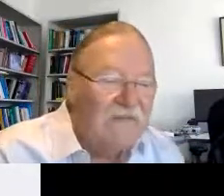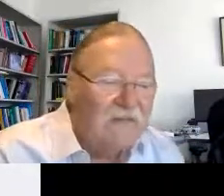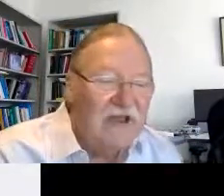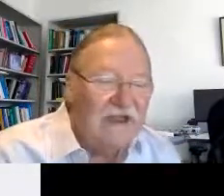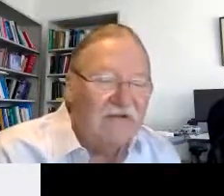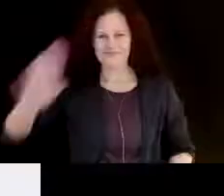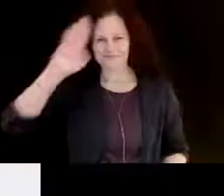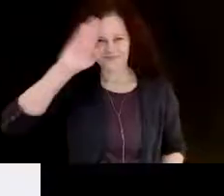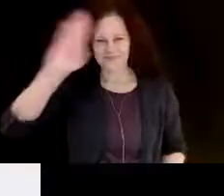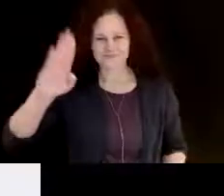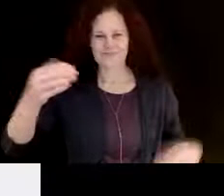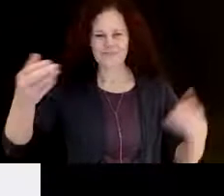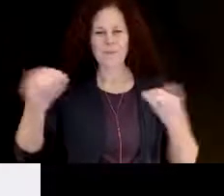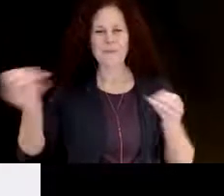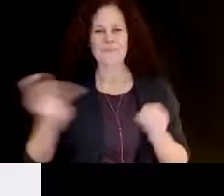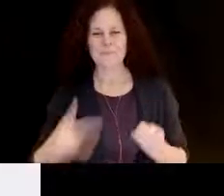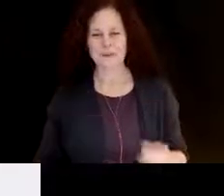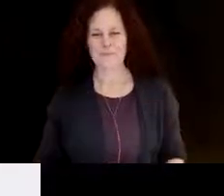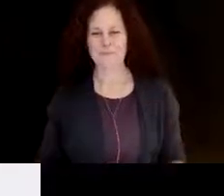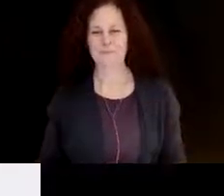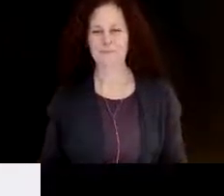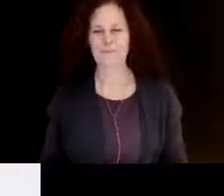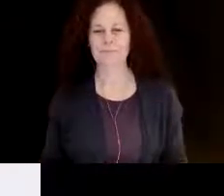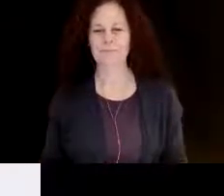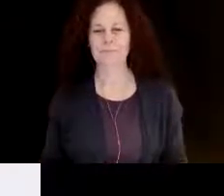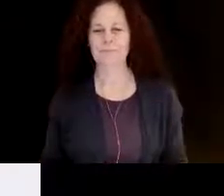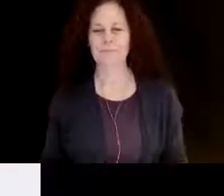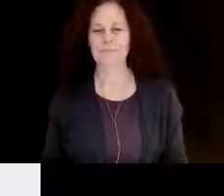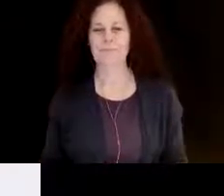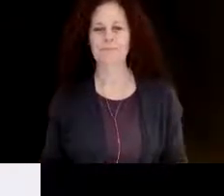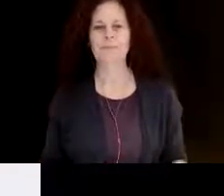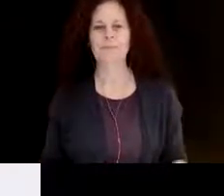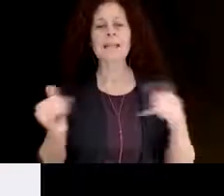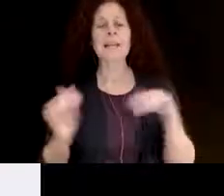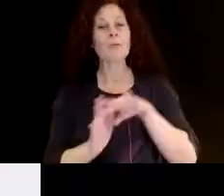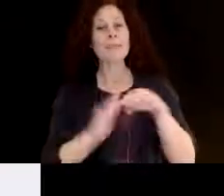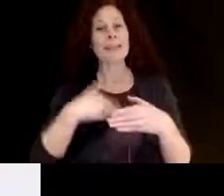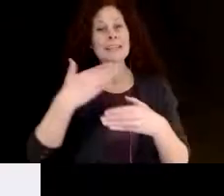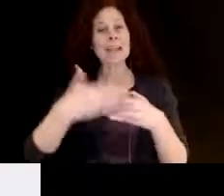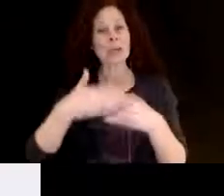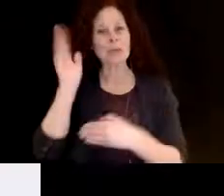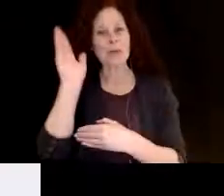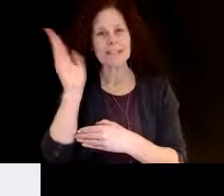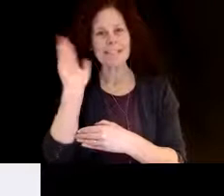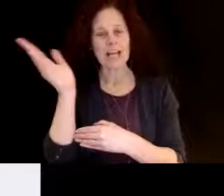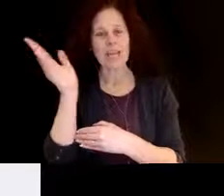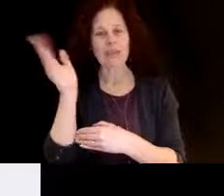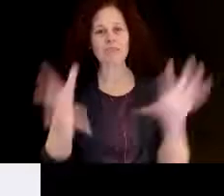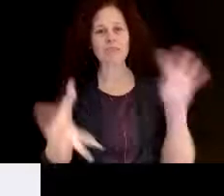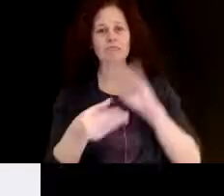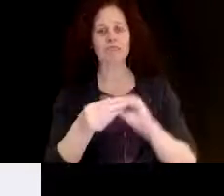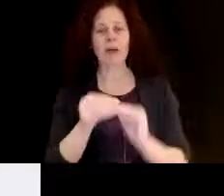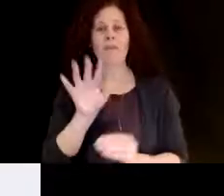Welcome back from the break, everyone. We're now going to move into our research presentations where we'll have 5 presentations